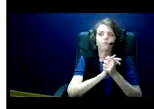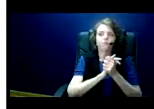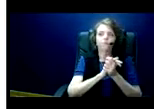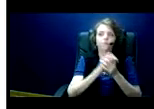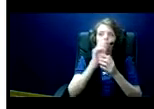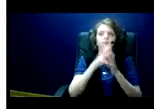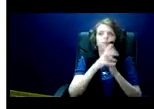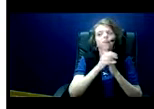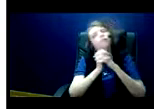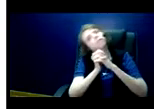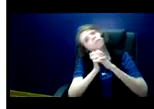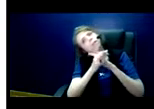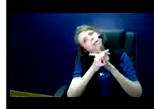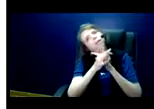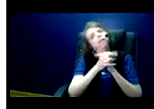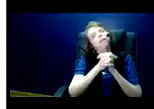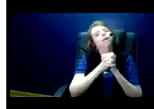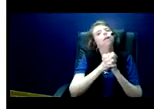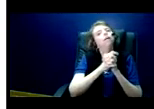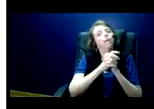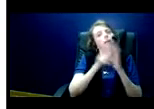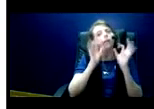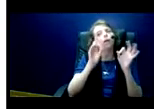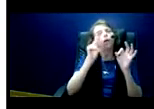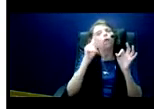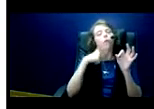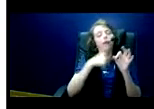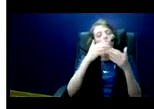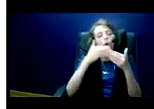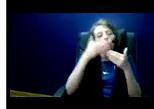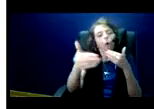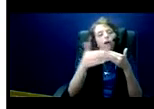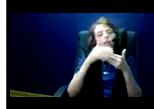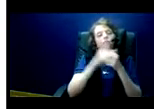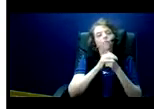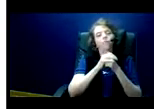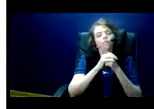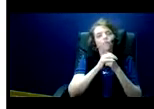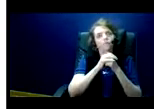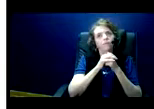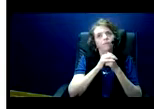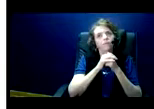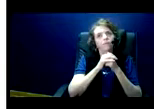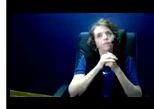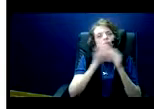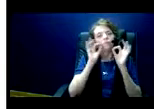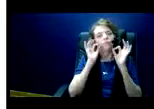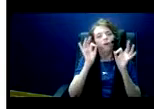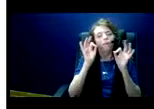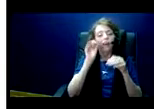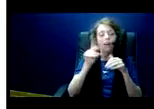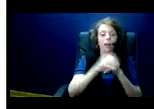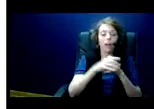We're at the right slide. So, okay, cool. So we can go to the next slide, Susan.